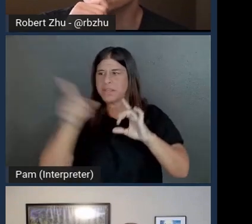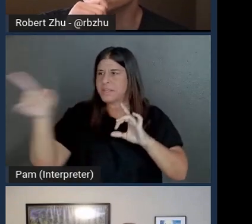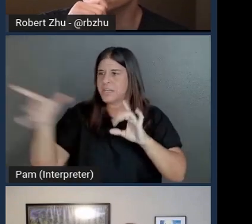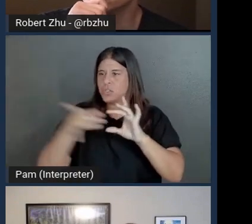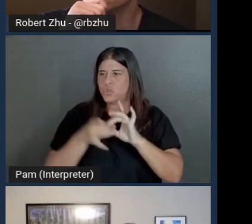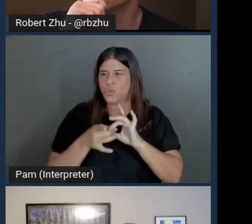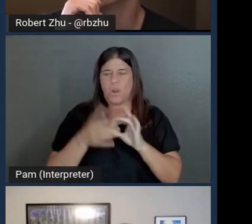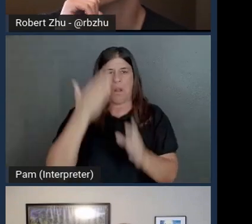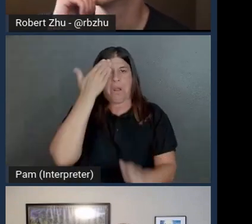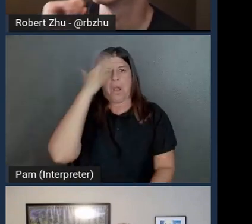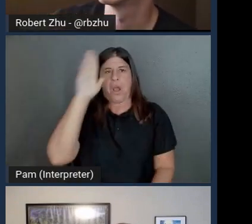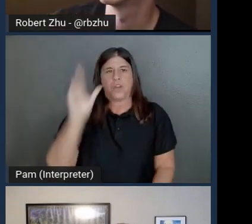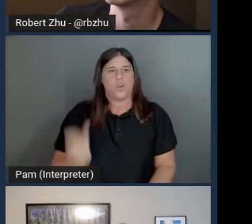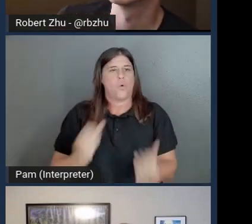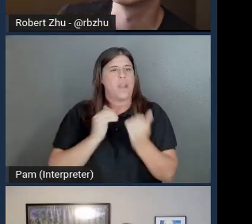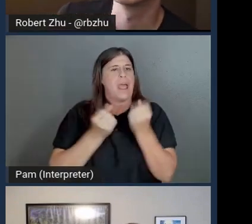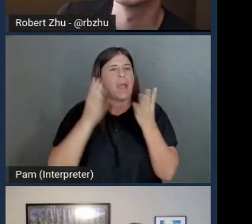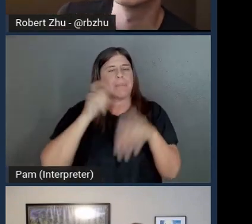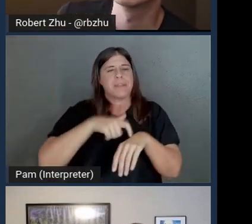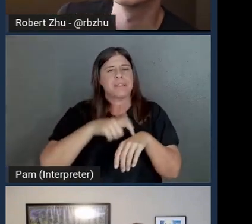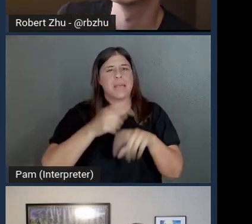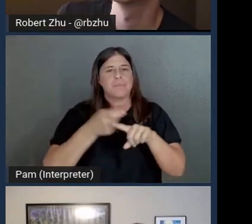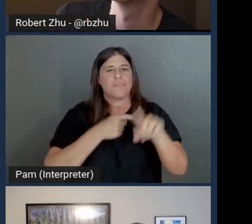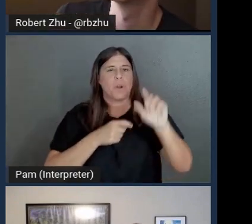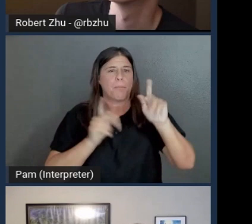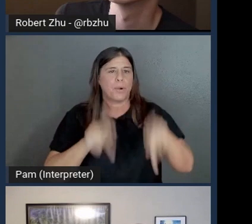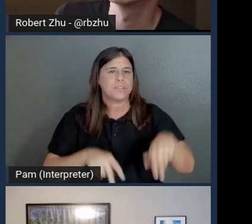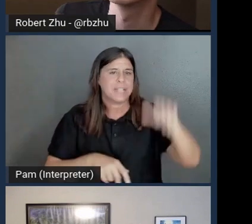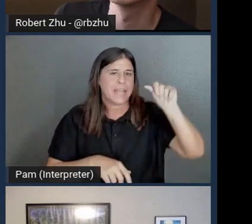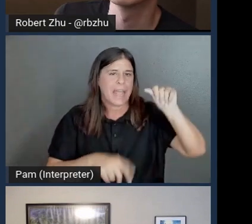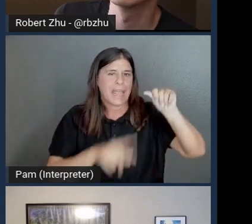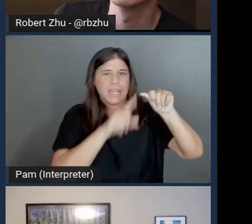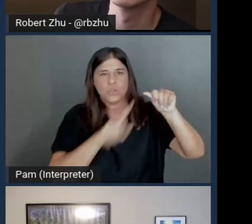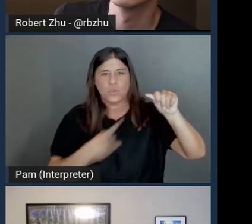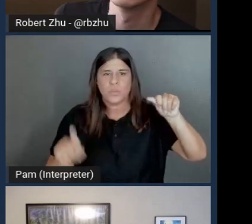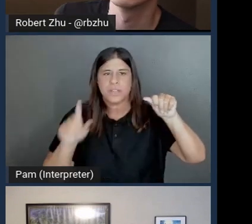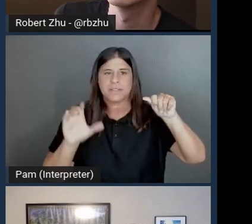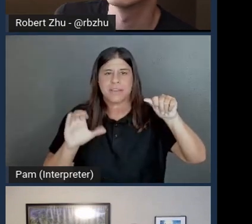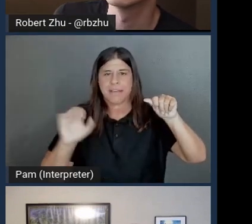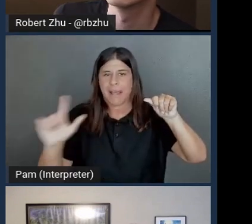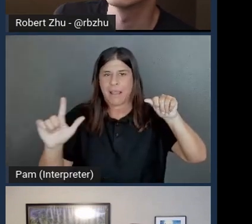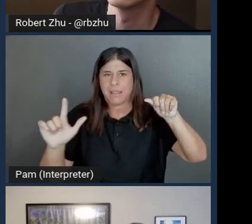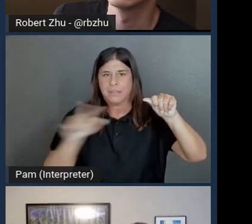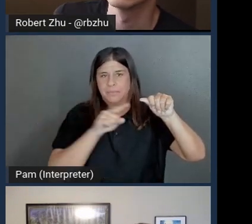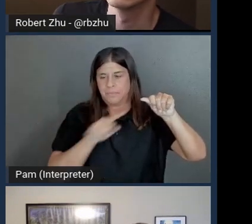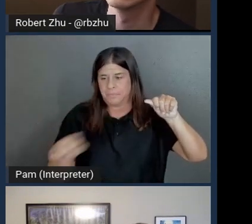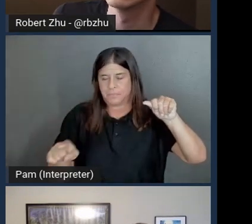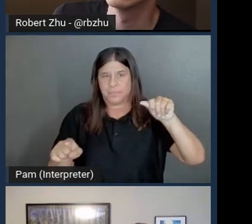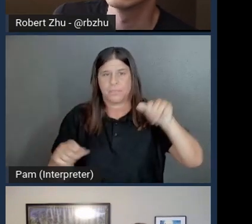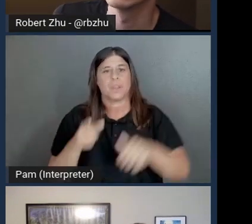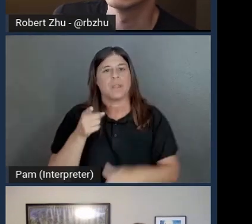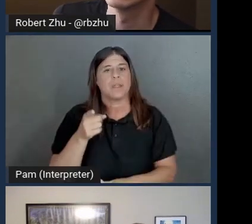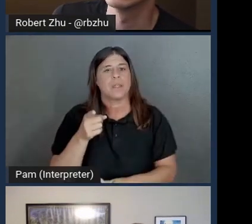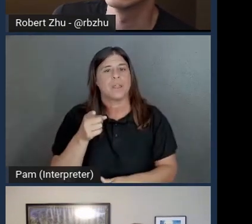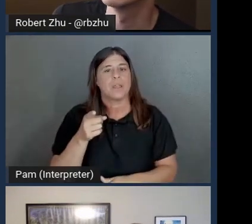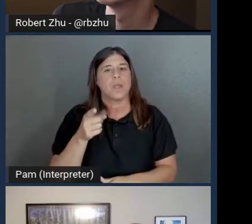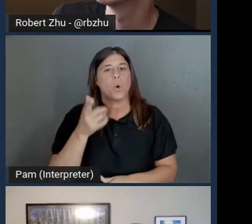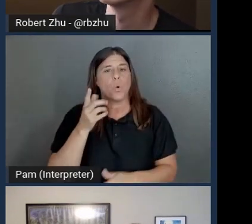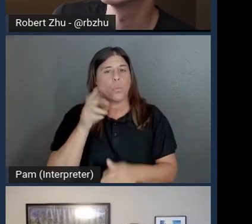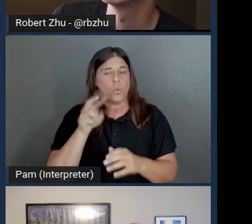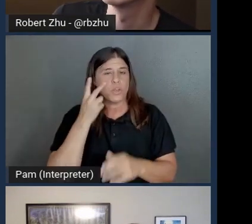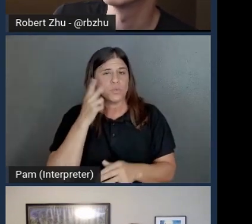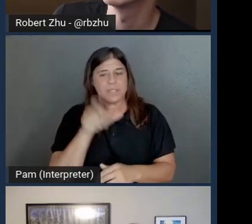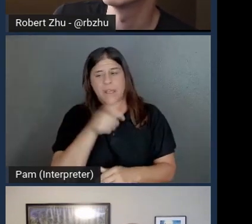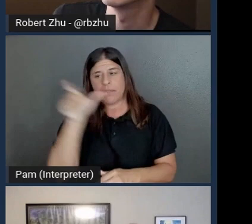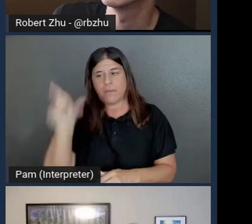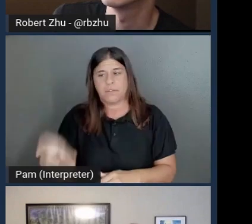unknown number of times in order to get from a person A, in this case, to the CEO. What you're looking at here on the other side